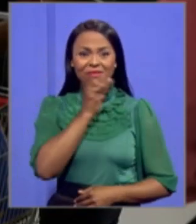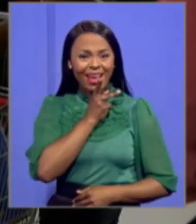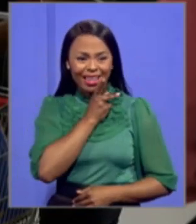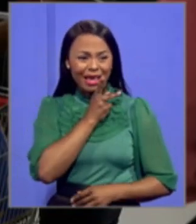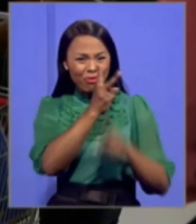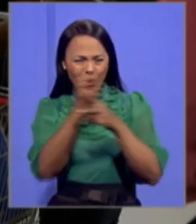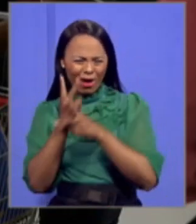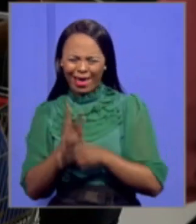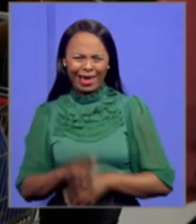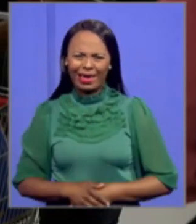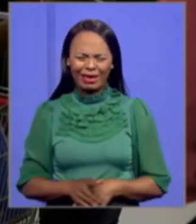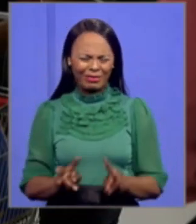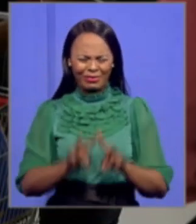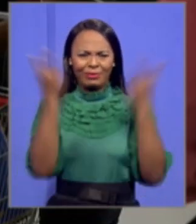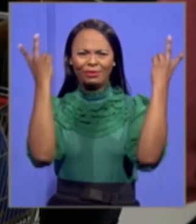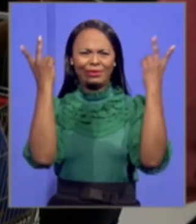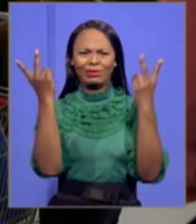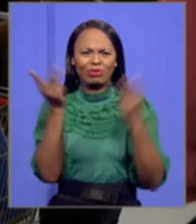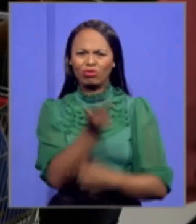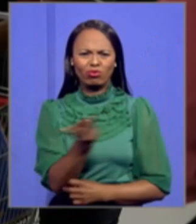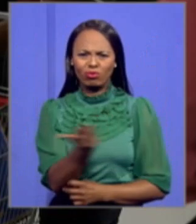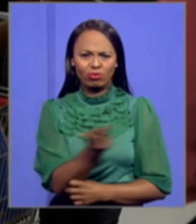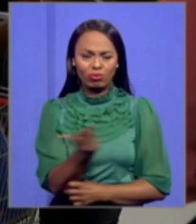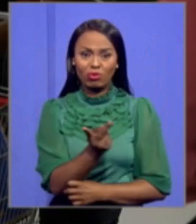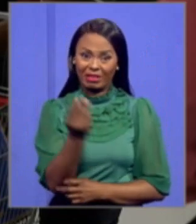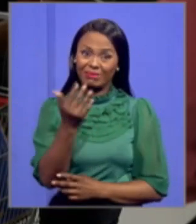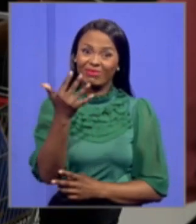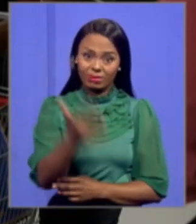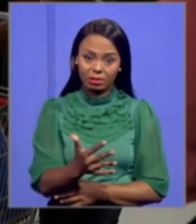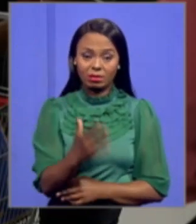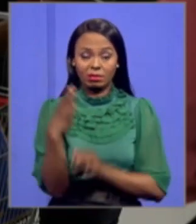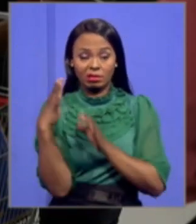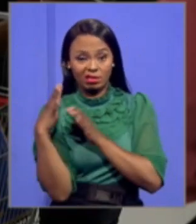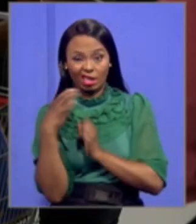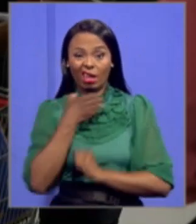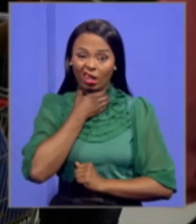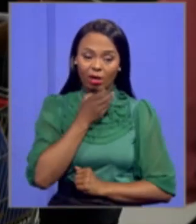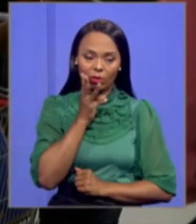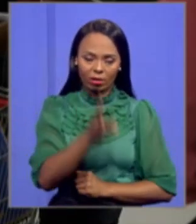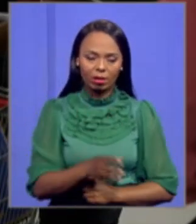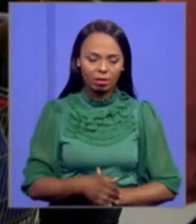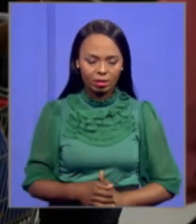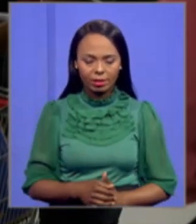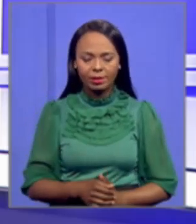a di tlhakane kore o tlo turelwa o feta ka mokgwa ka nanang ka teng.